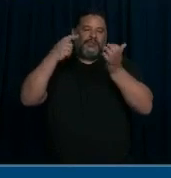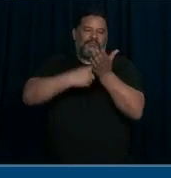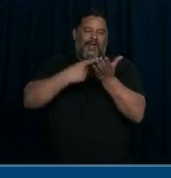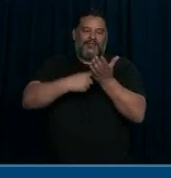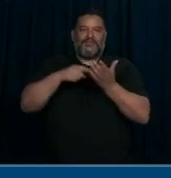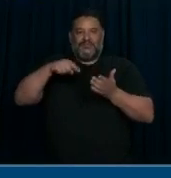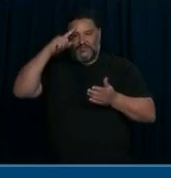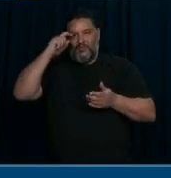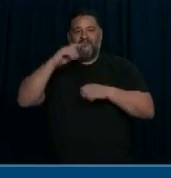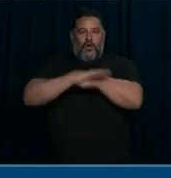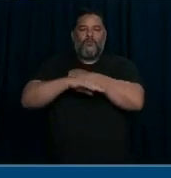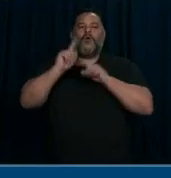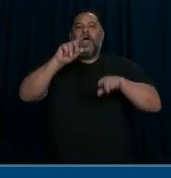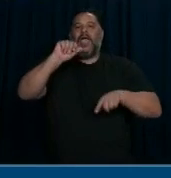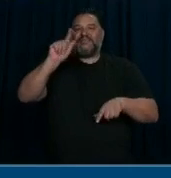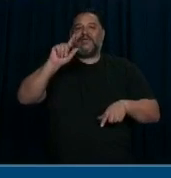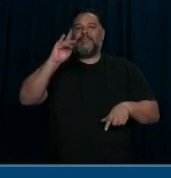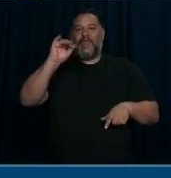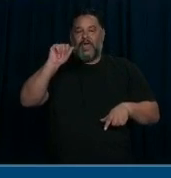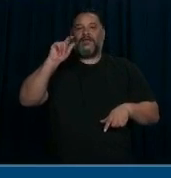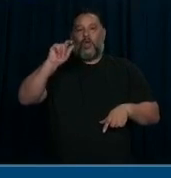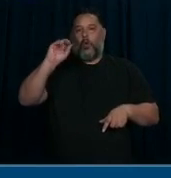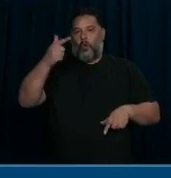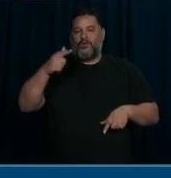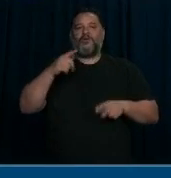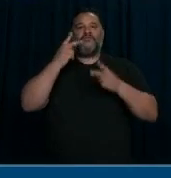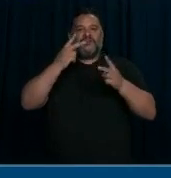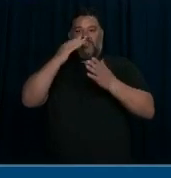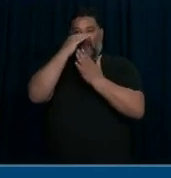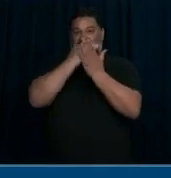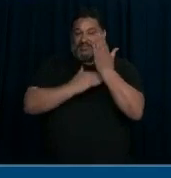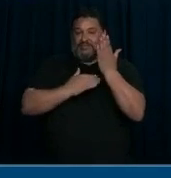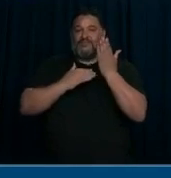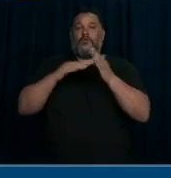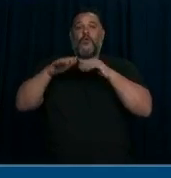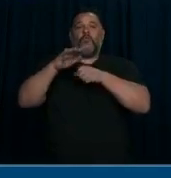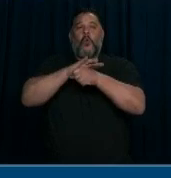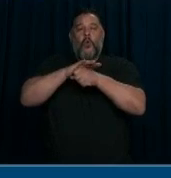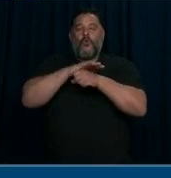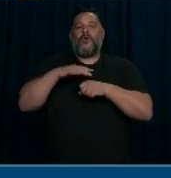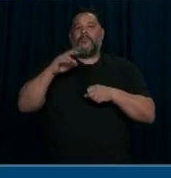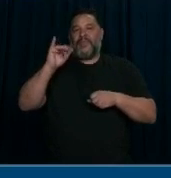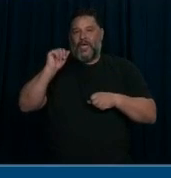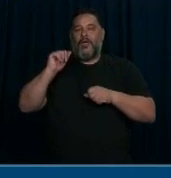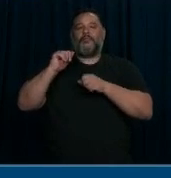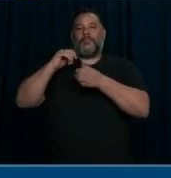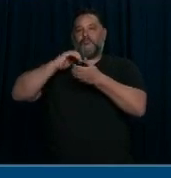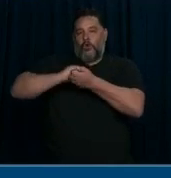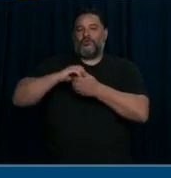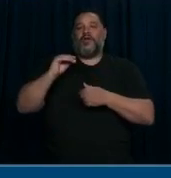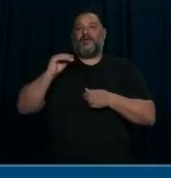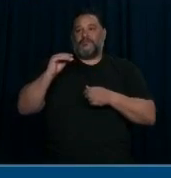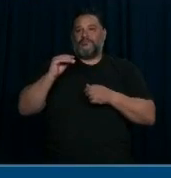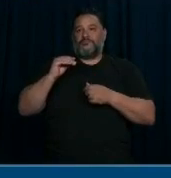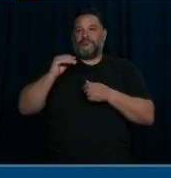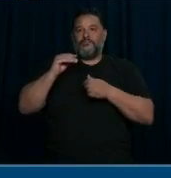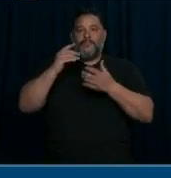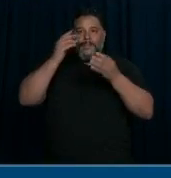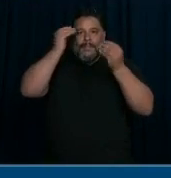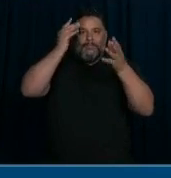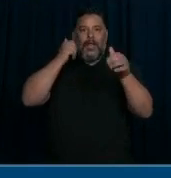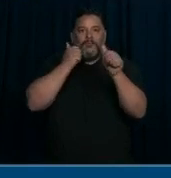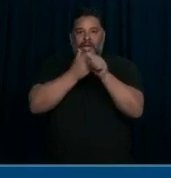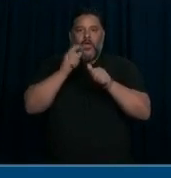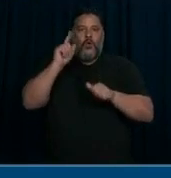to azmedia.org to see a list of every local media partner, plus upcoming debates and where you can find them on TV,